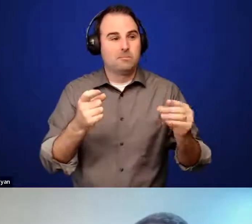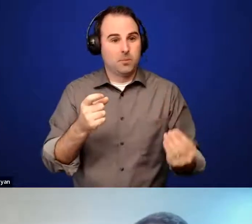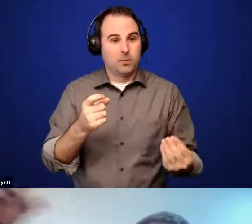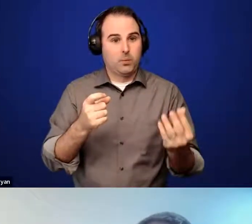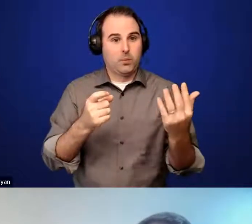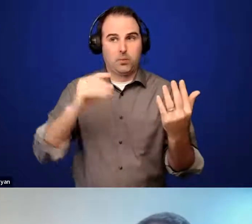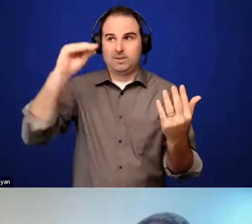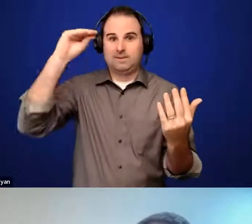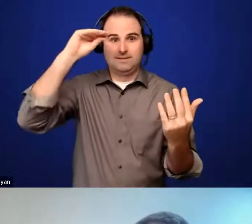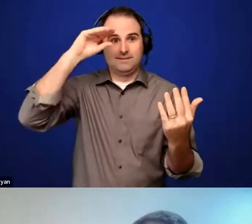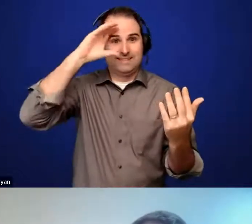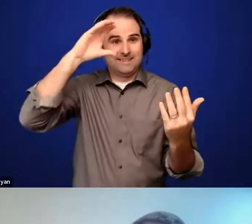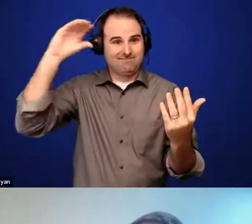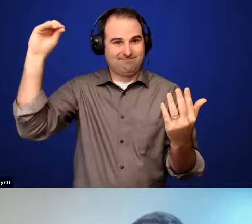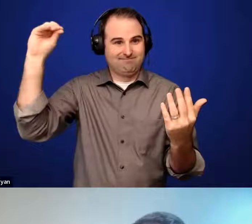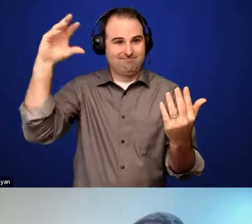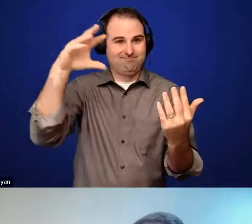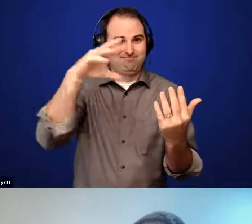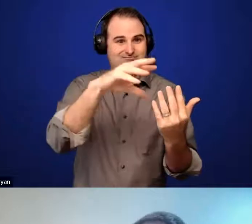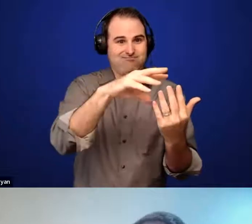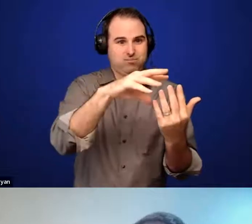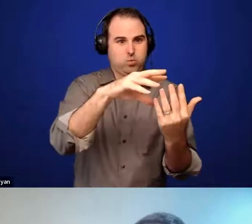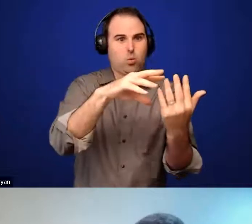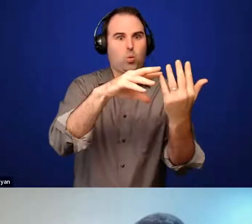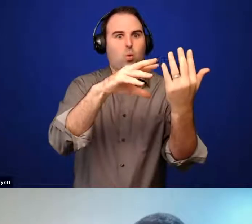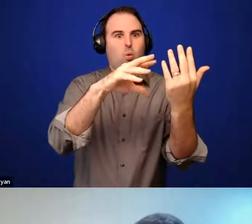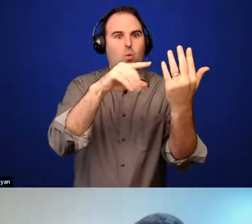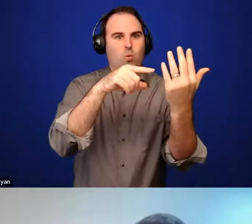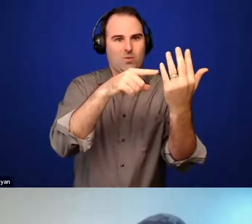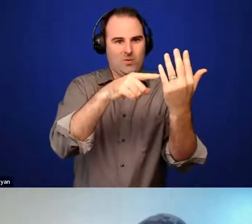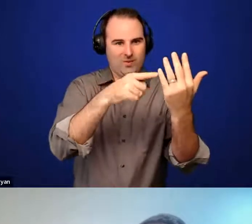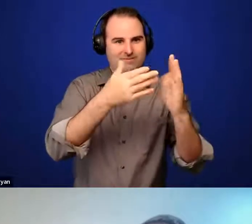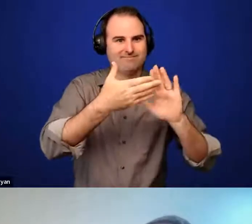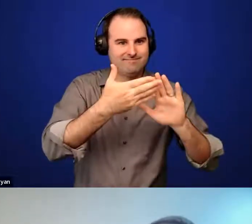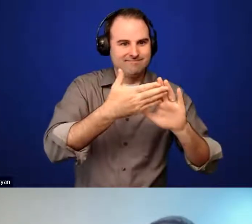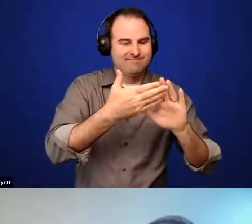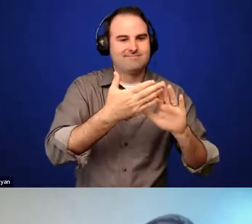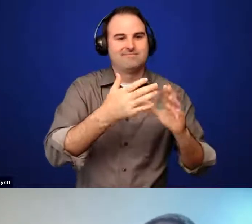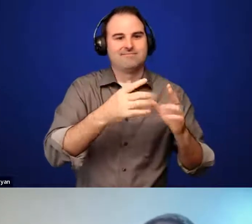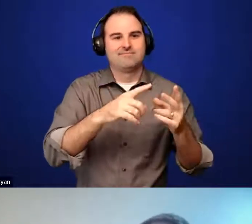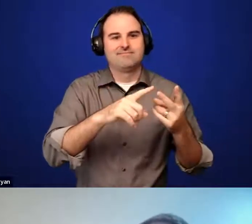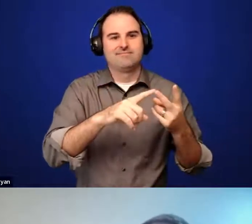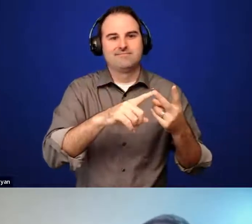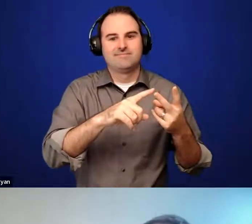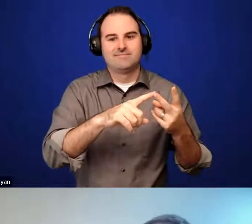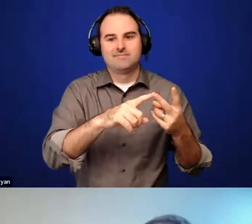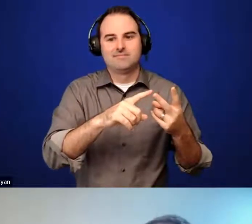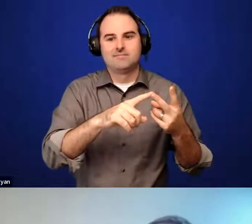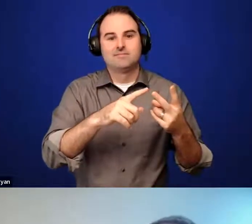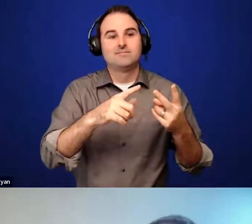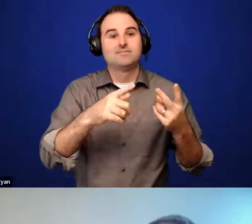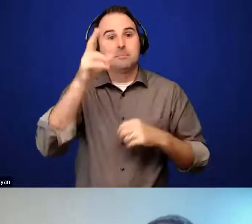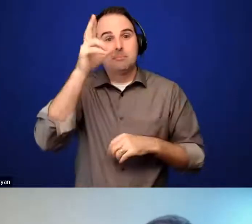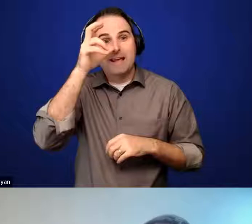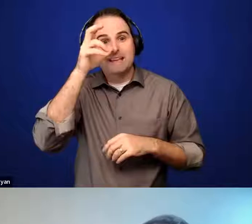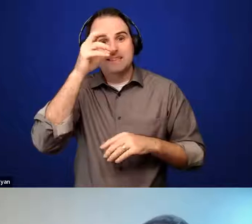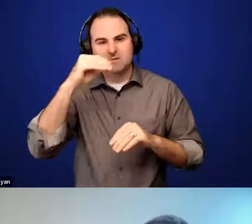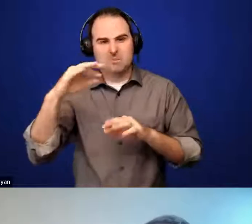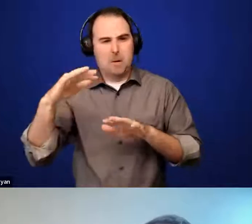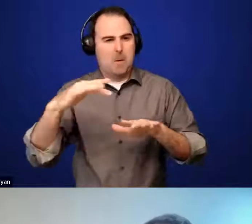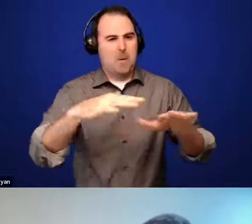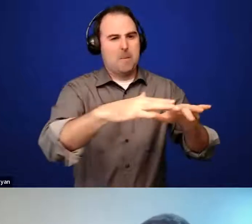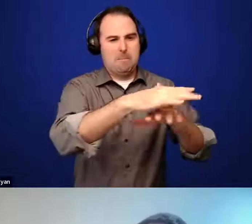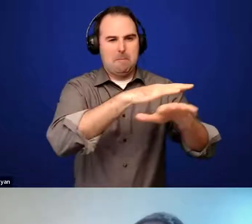the loss to the plant grow and to that interaction that allow the pest to get its